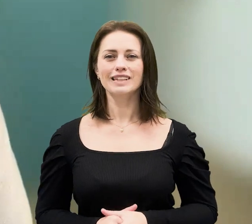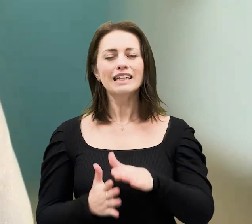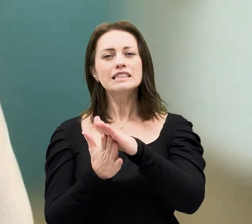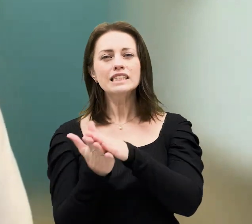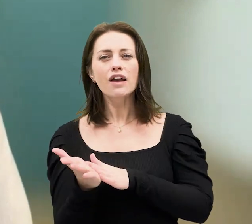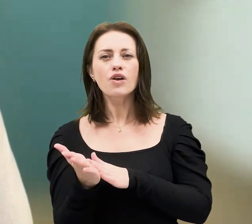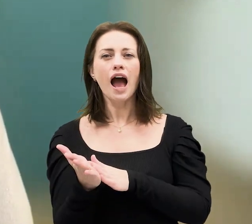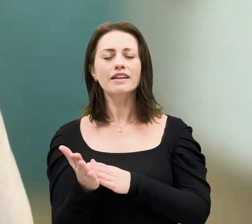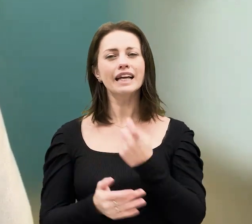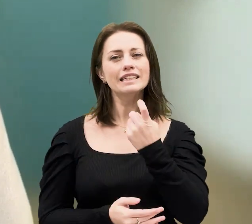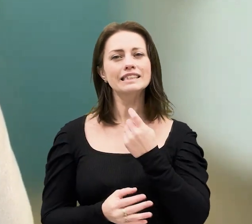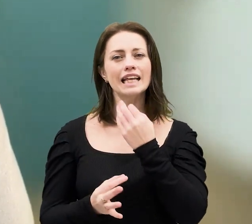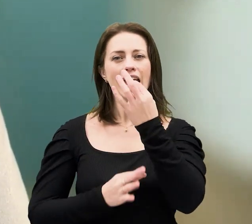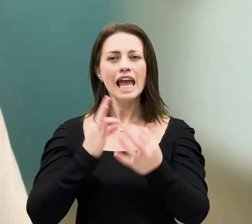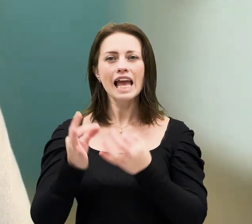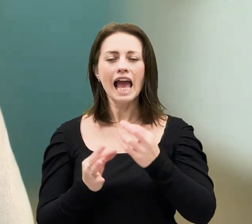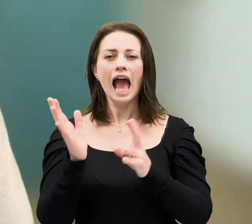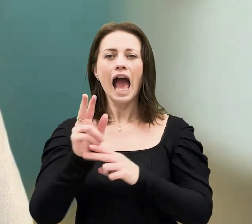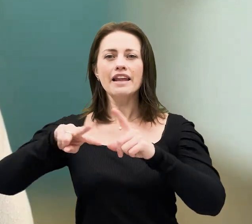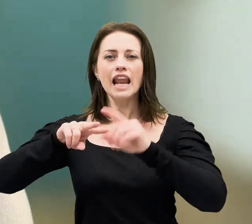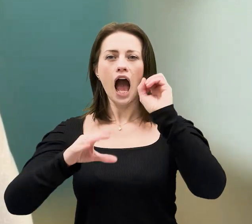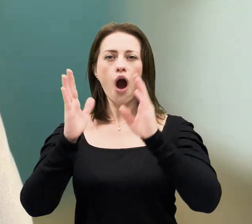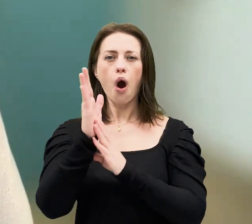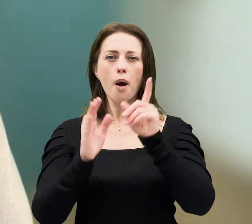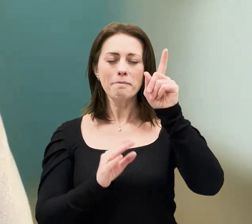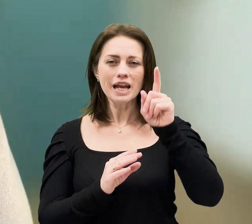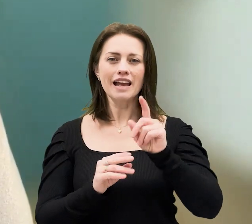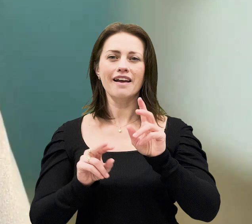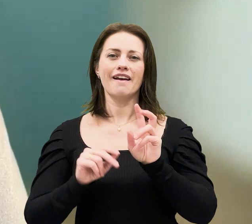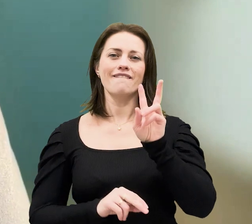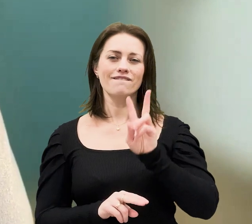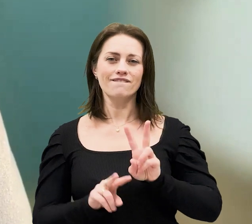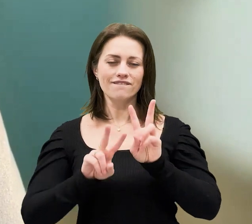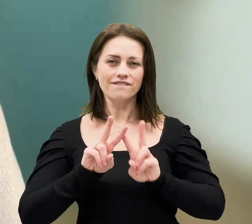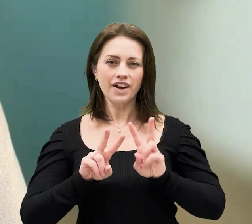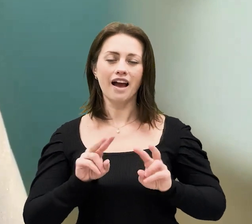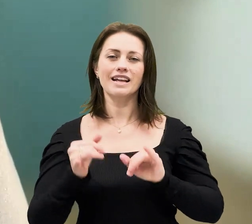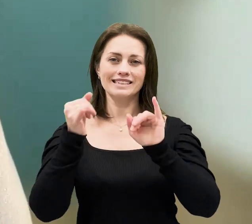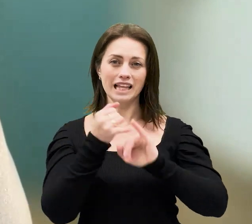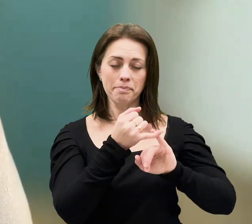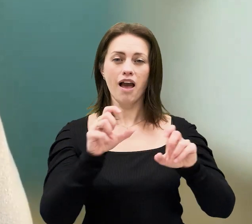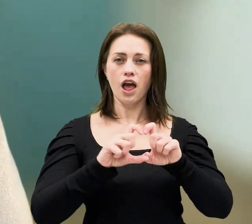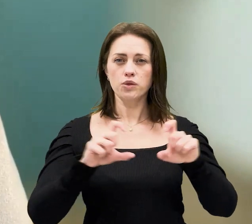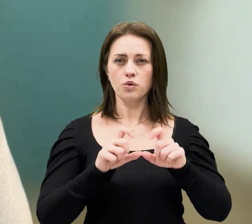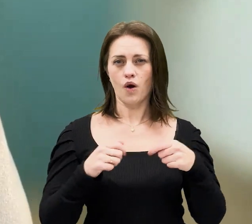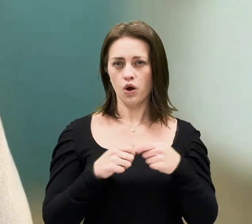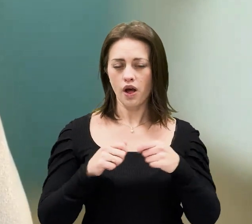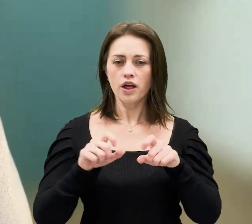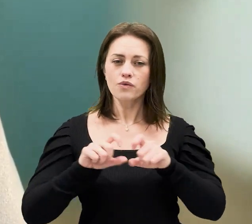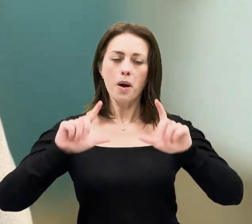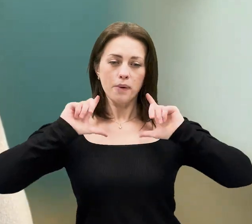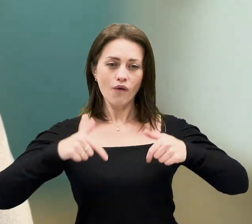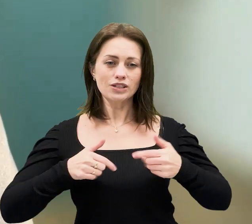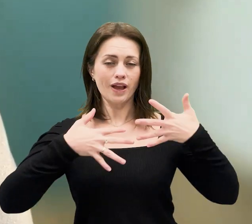I want to start with naming Naomi van Stapelen. Naomi is my colleague. She's a professor